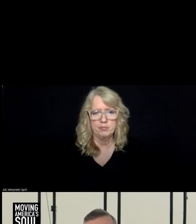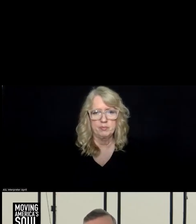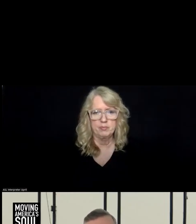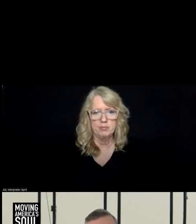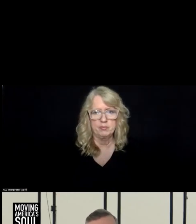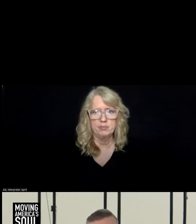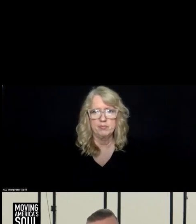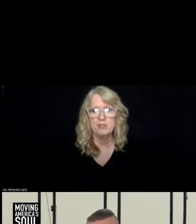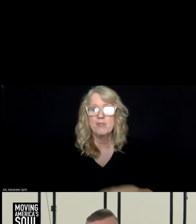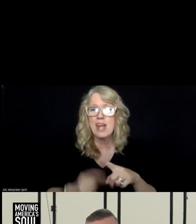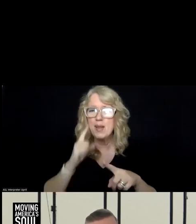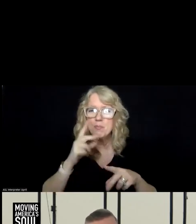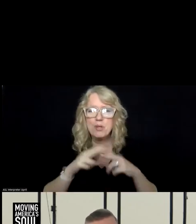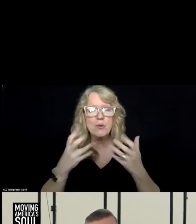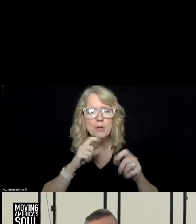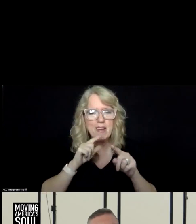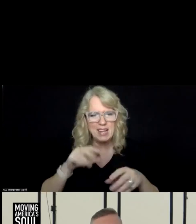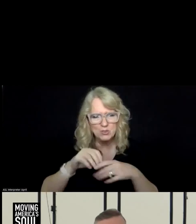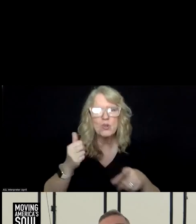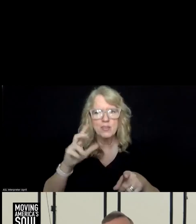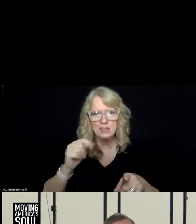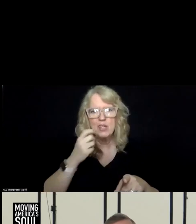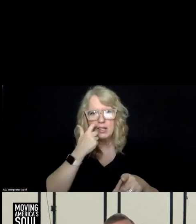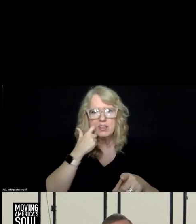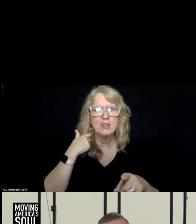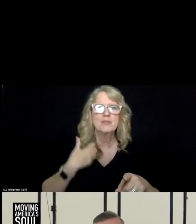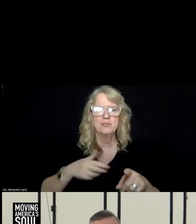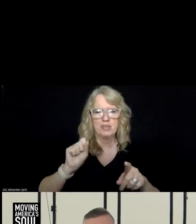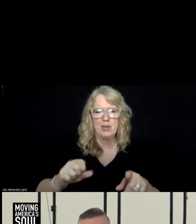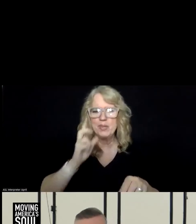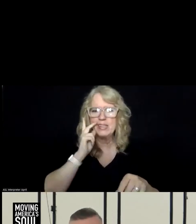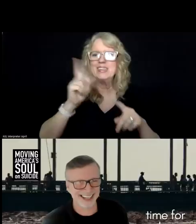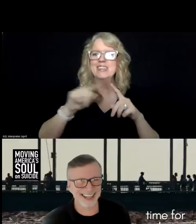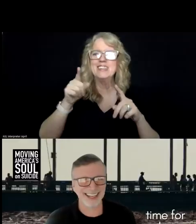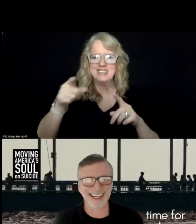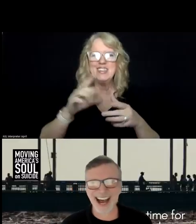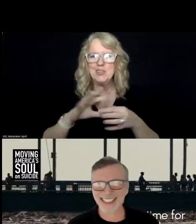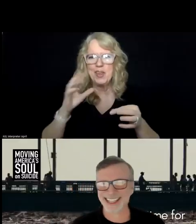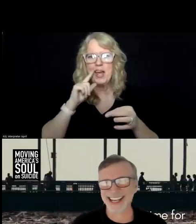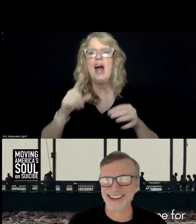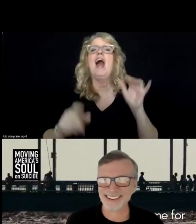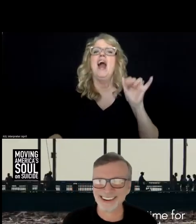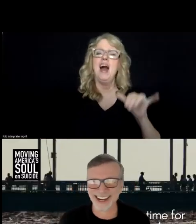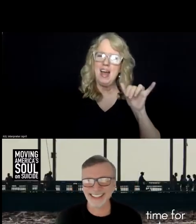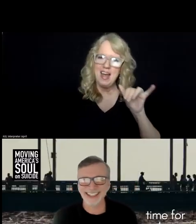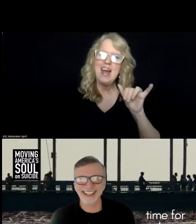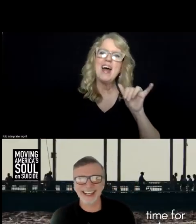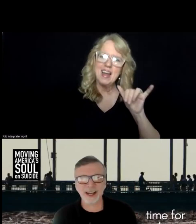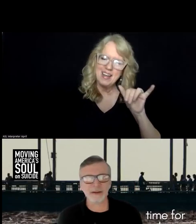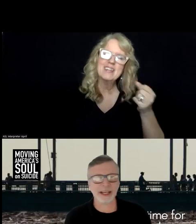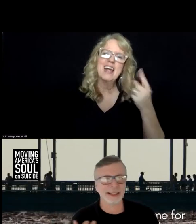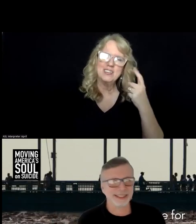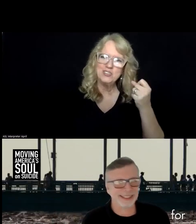And I think we were doing this briefly to answer someone in the chat that wanted to have the Oh, logo okay. so they could see the top right-hand corner. Gotcha. Thank you. Okay.